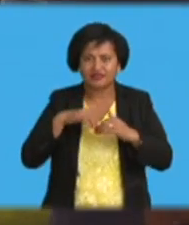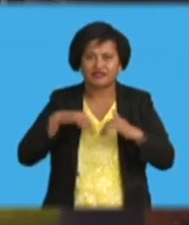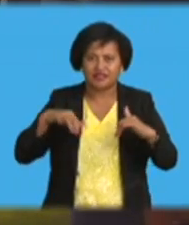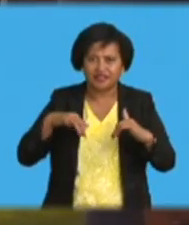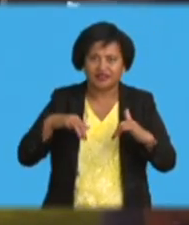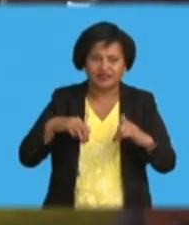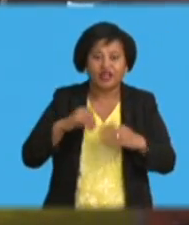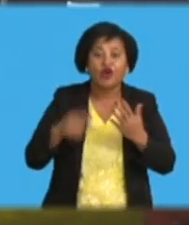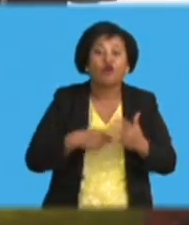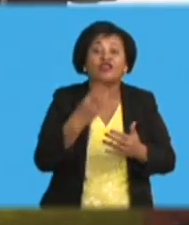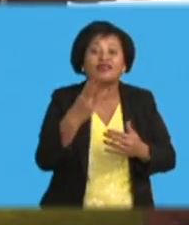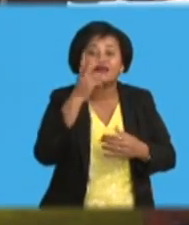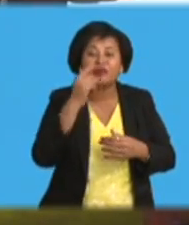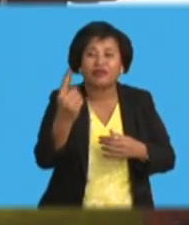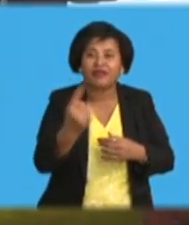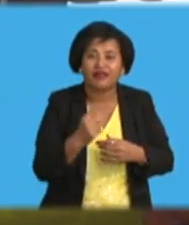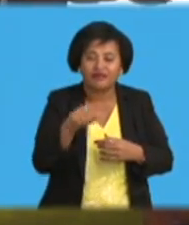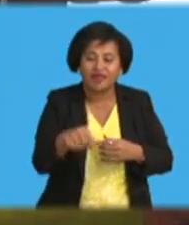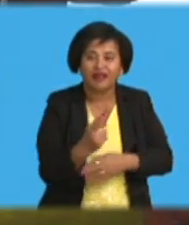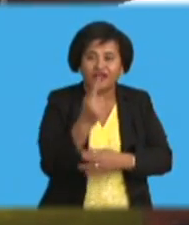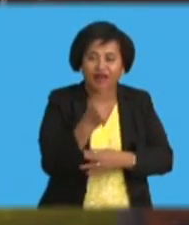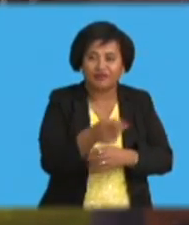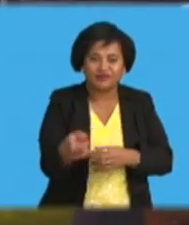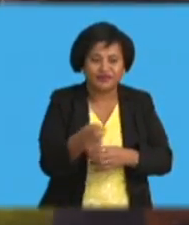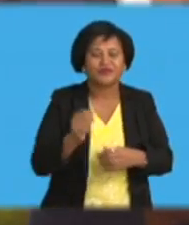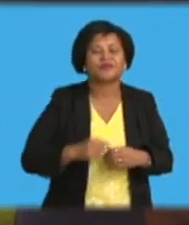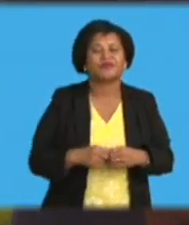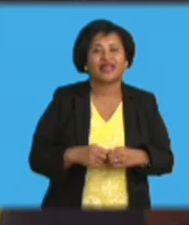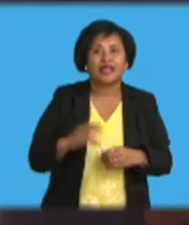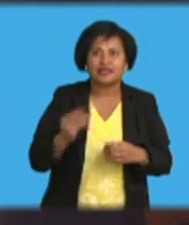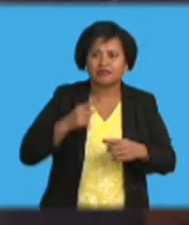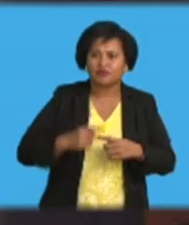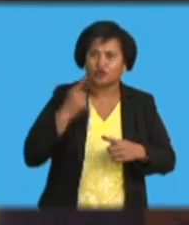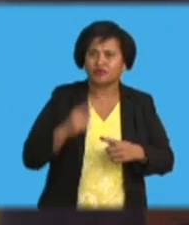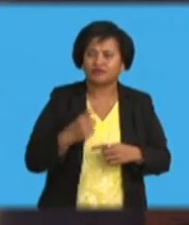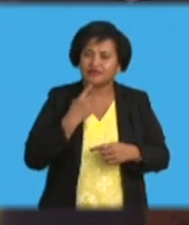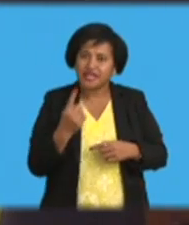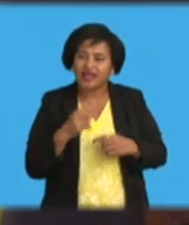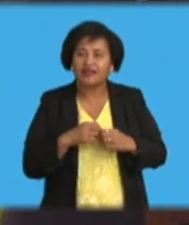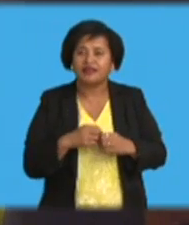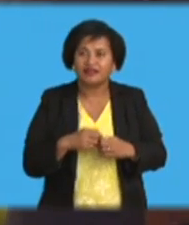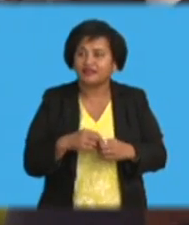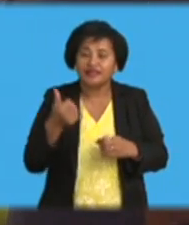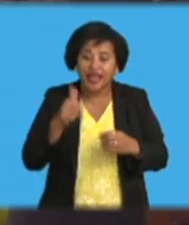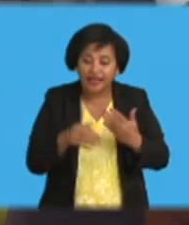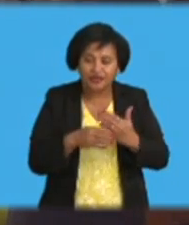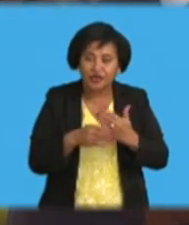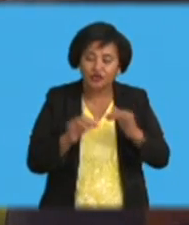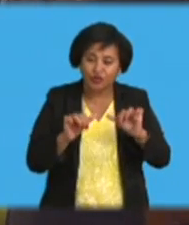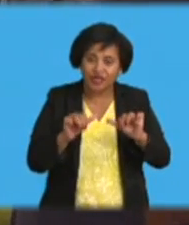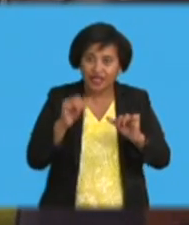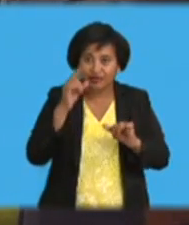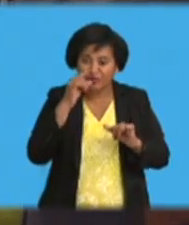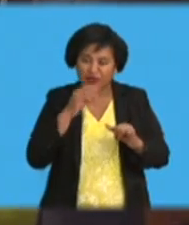to be here. Madam Speaker, some are quick to claim that any efforts to protect Fijians from social